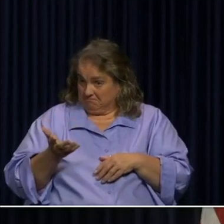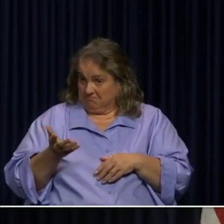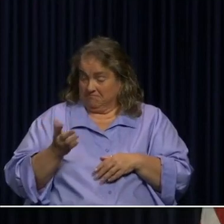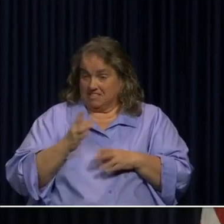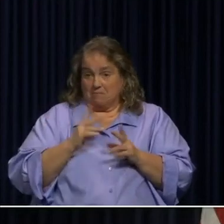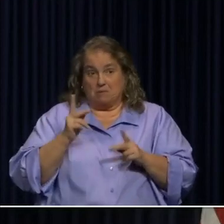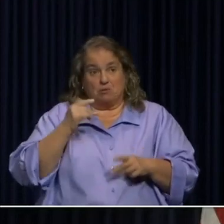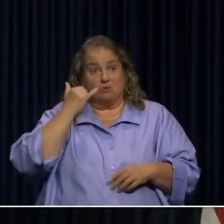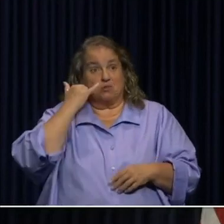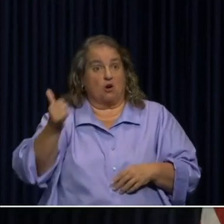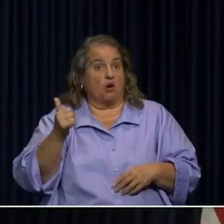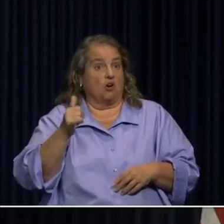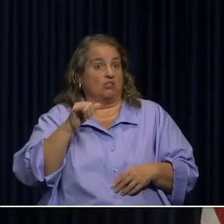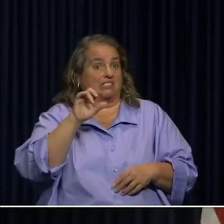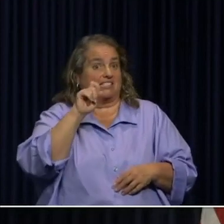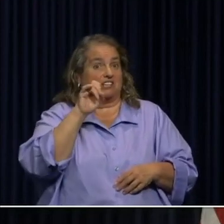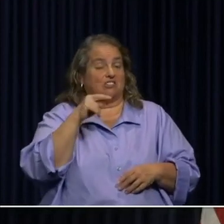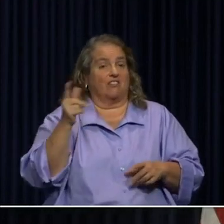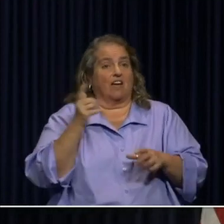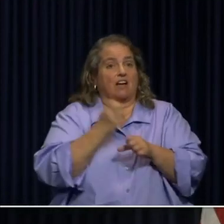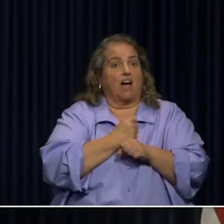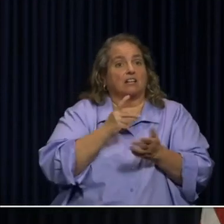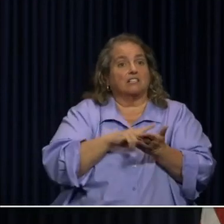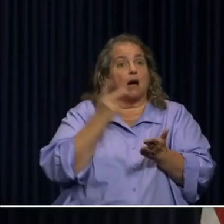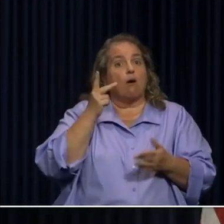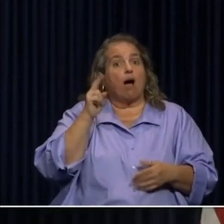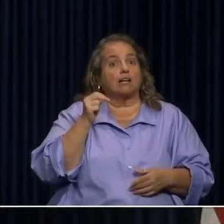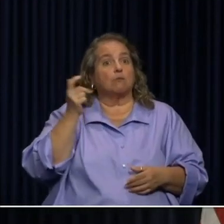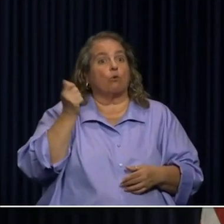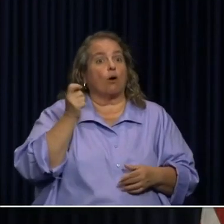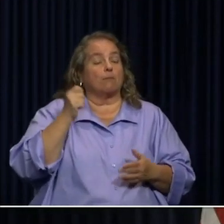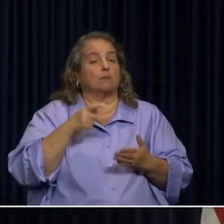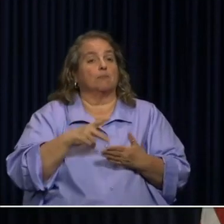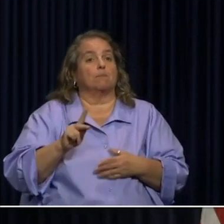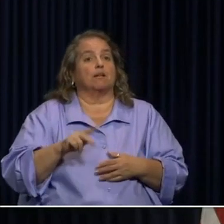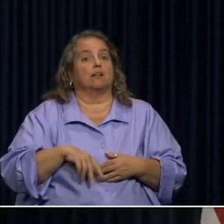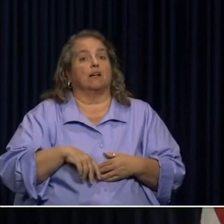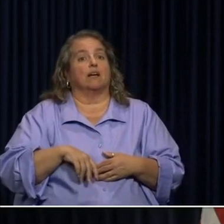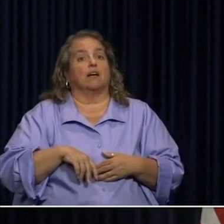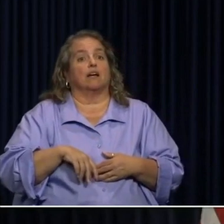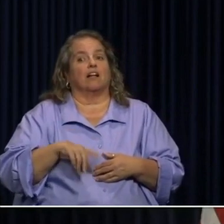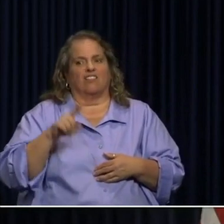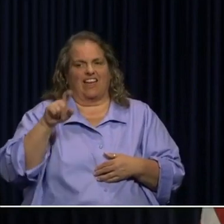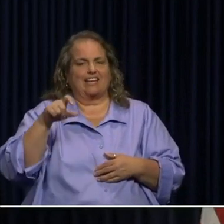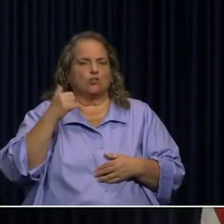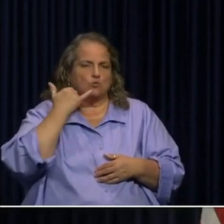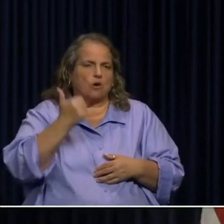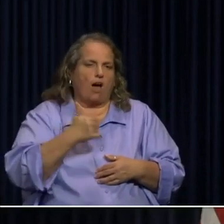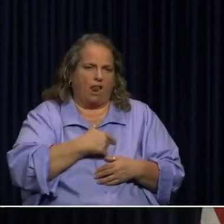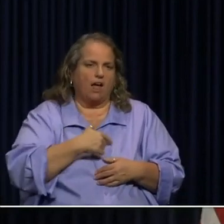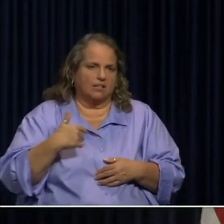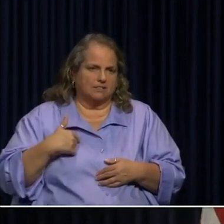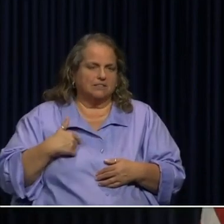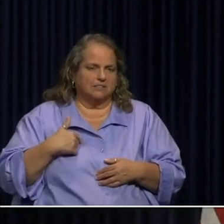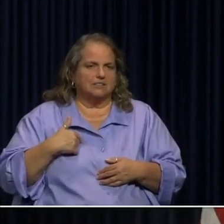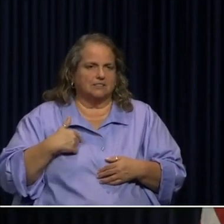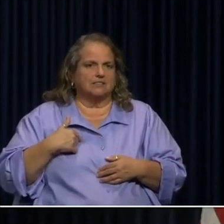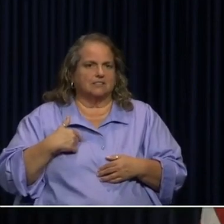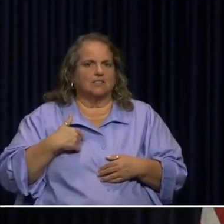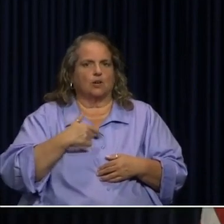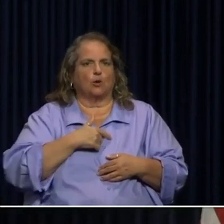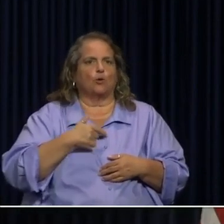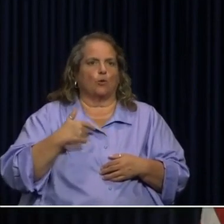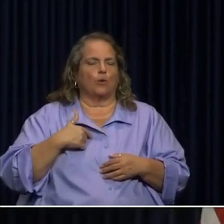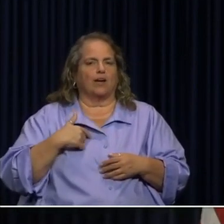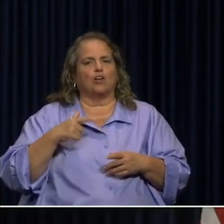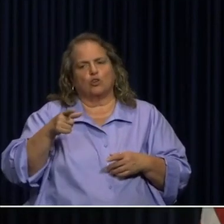that have called a station saying they've gotten double unemployment payments. They need to call us. We all are entitled to